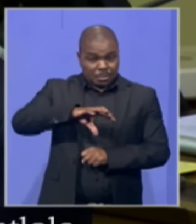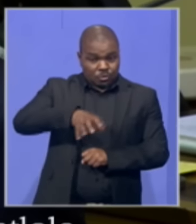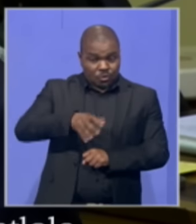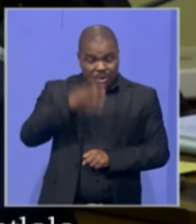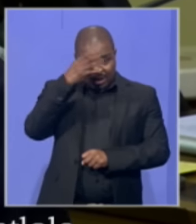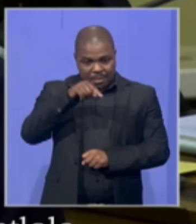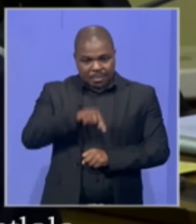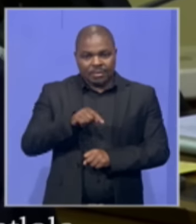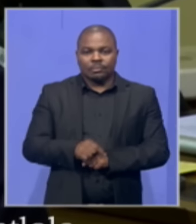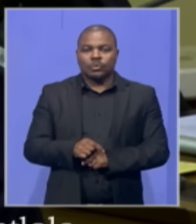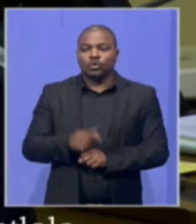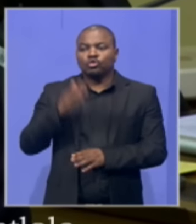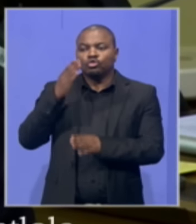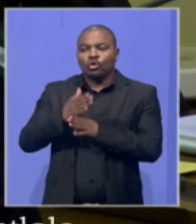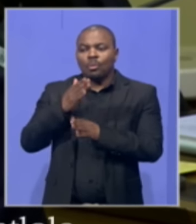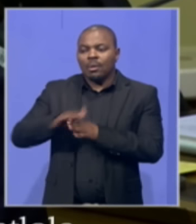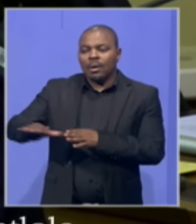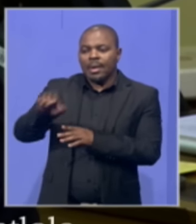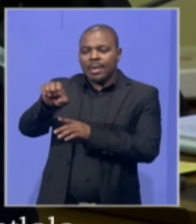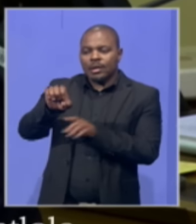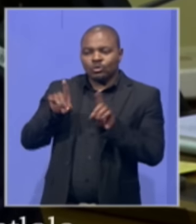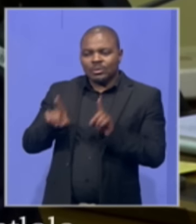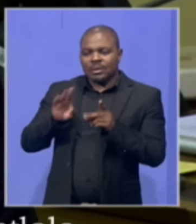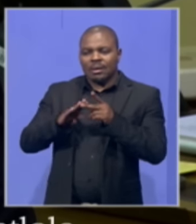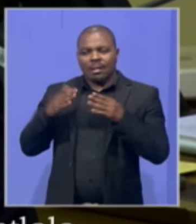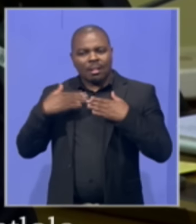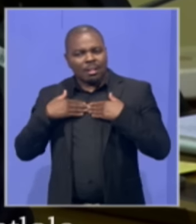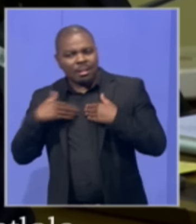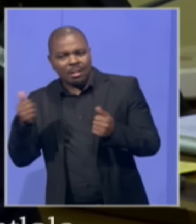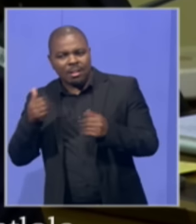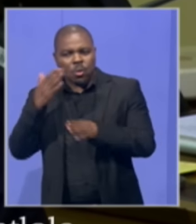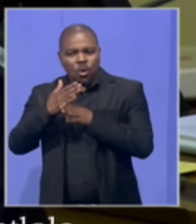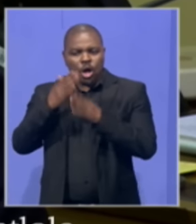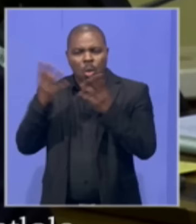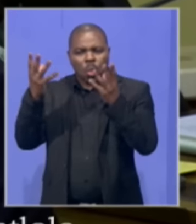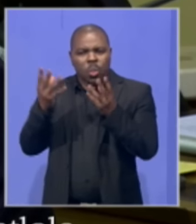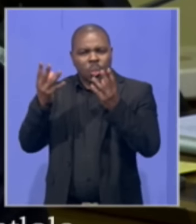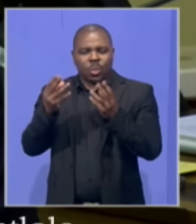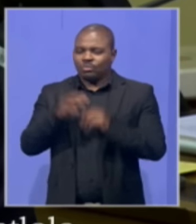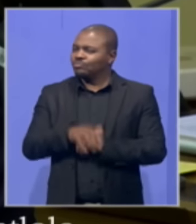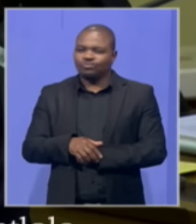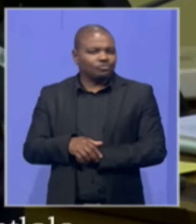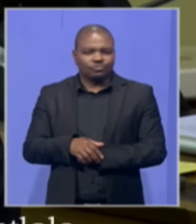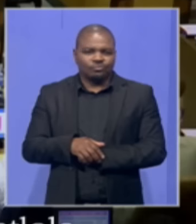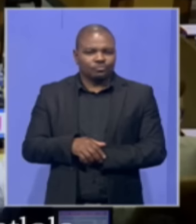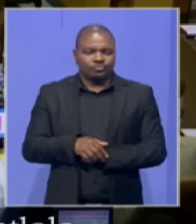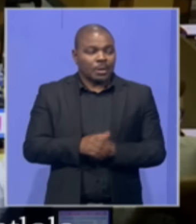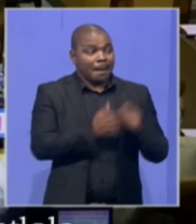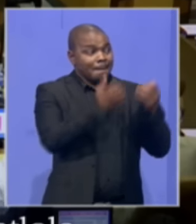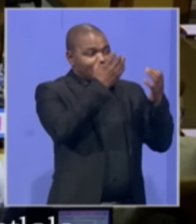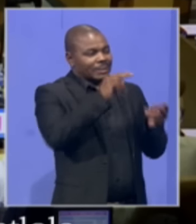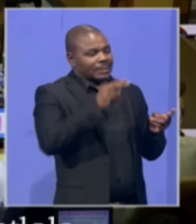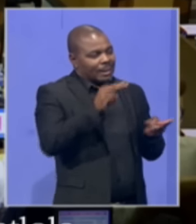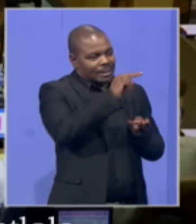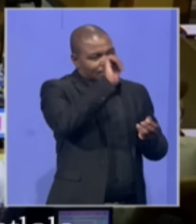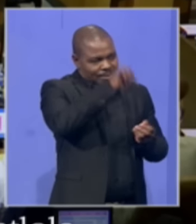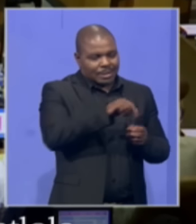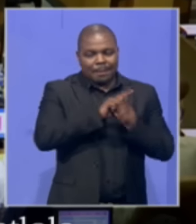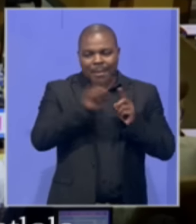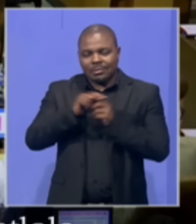be cutting jobs in education, health or any of the sectors that have been impacted by the budget cuts.